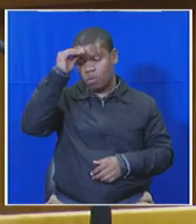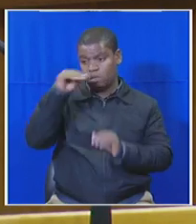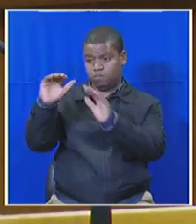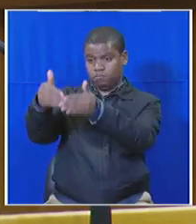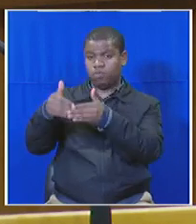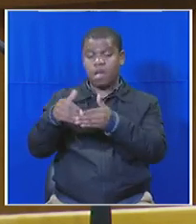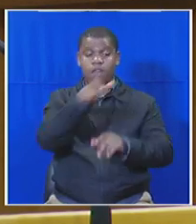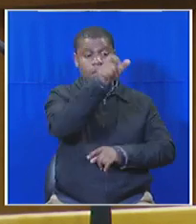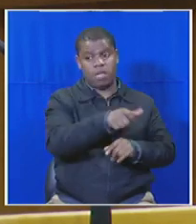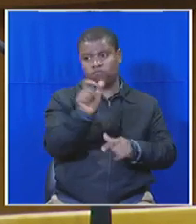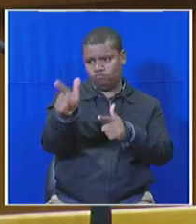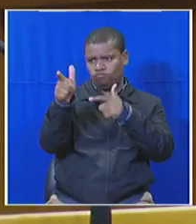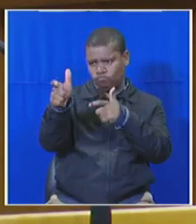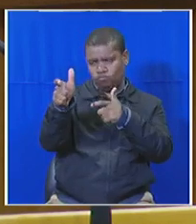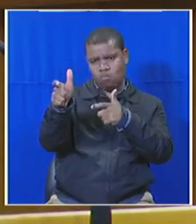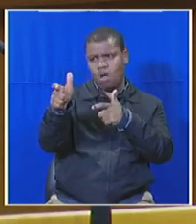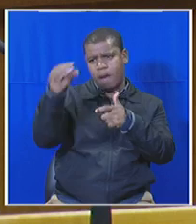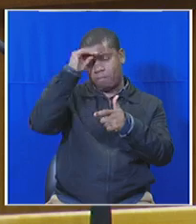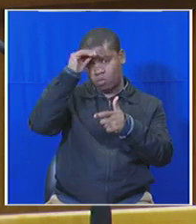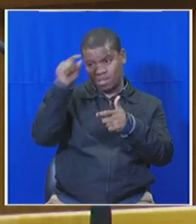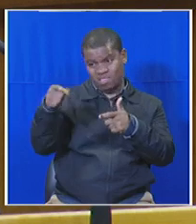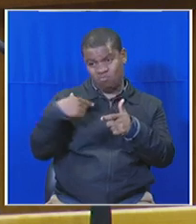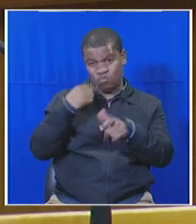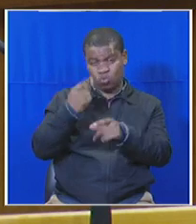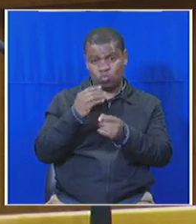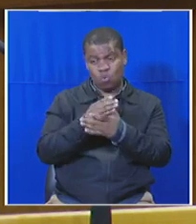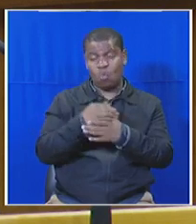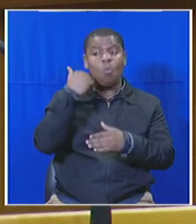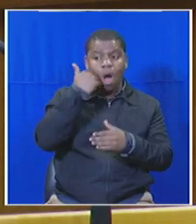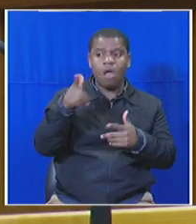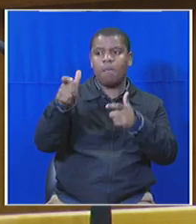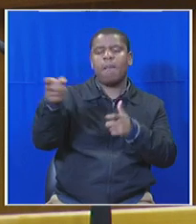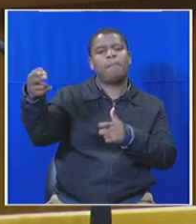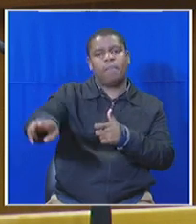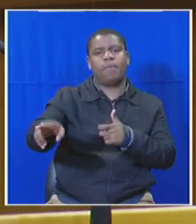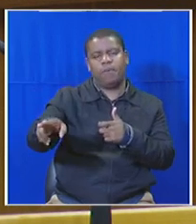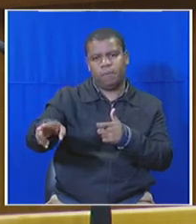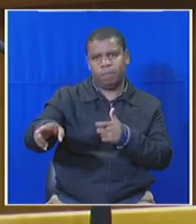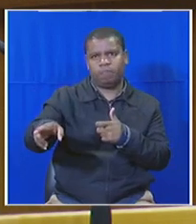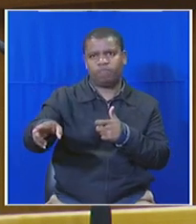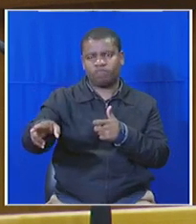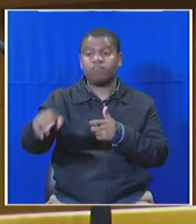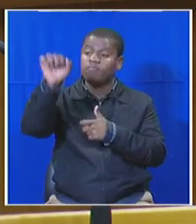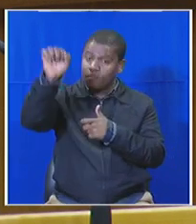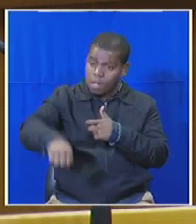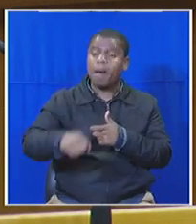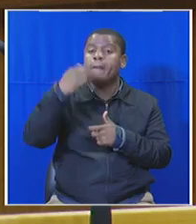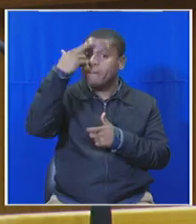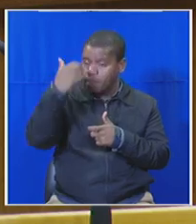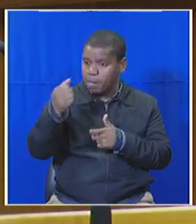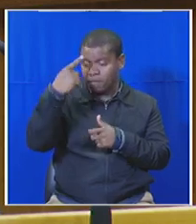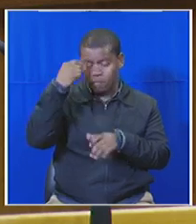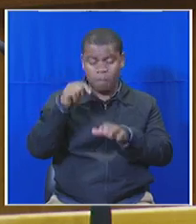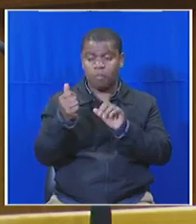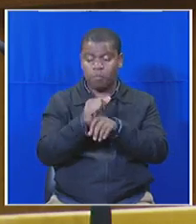a police officer is a de facto display of an intention to kill. And we believe that police must be enabled through